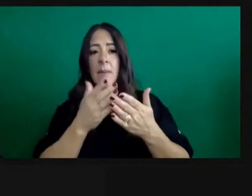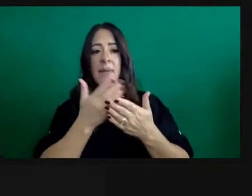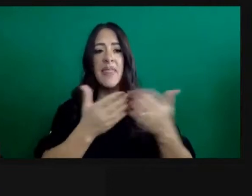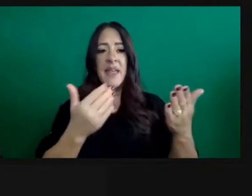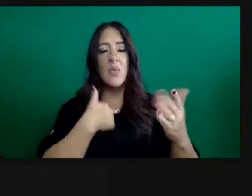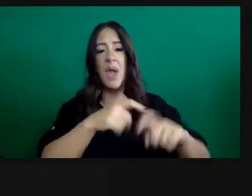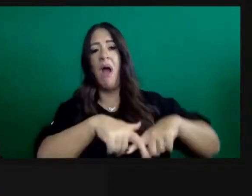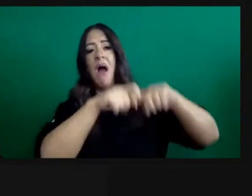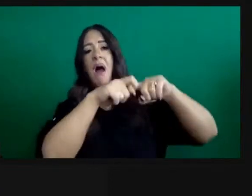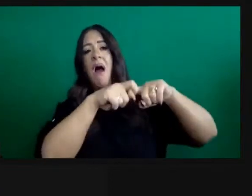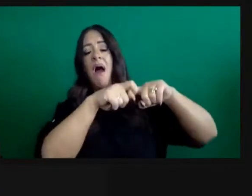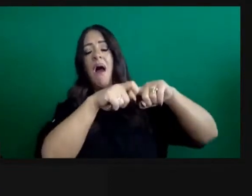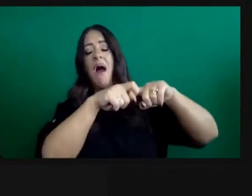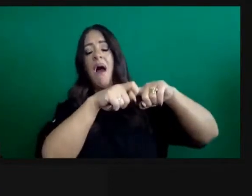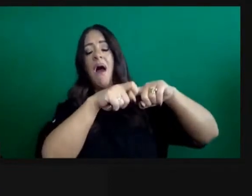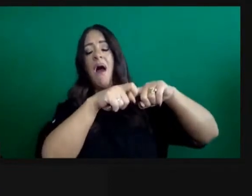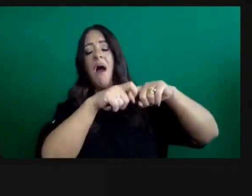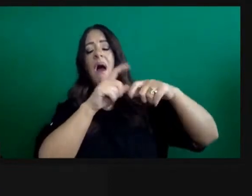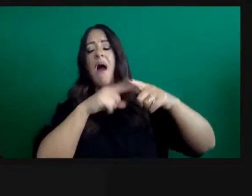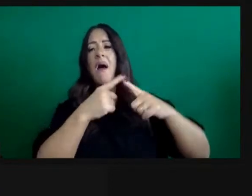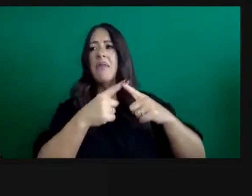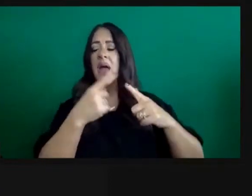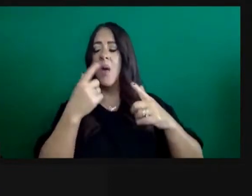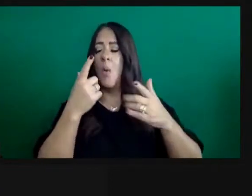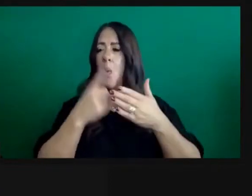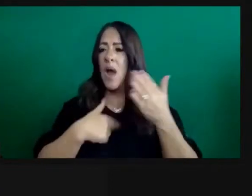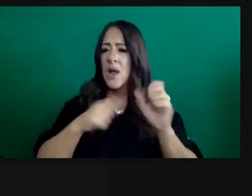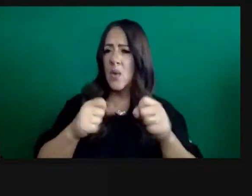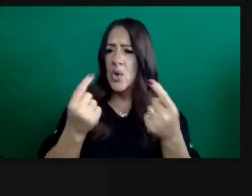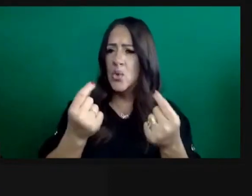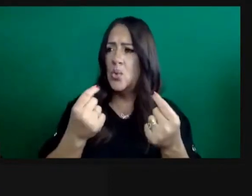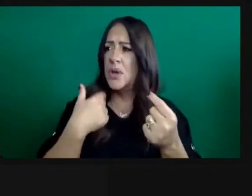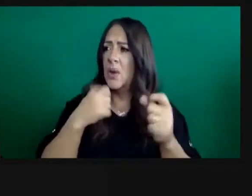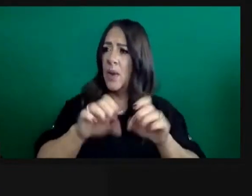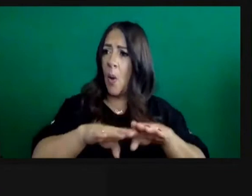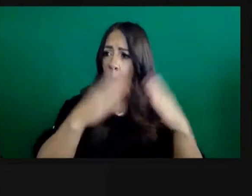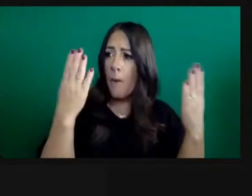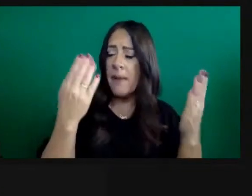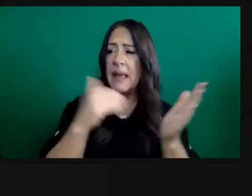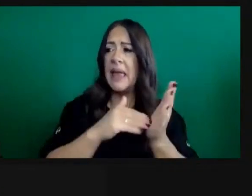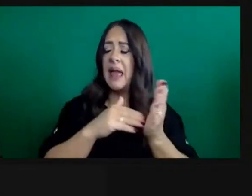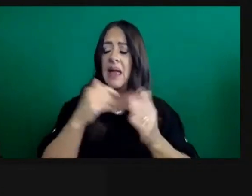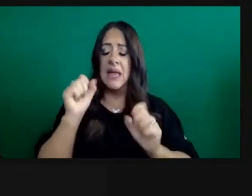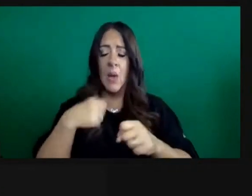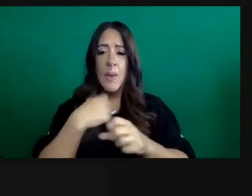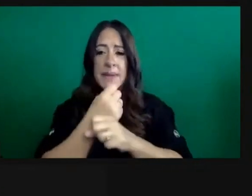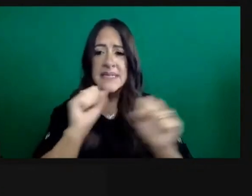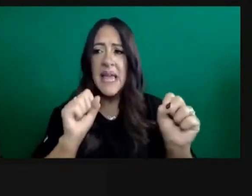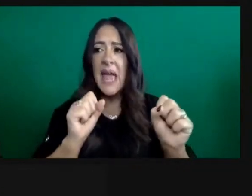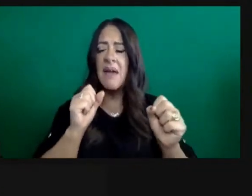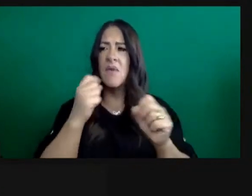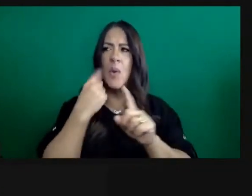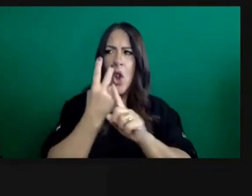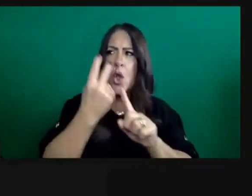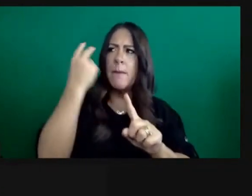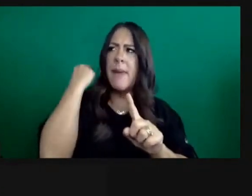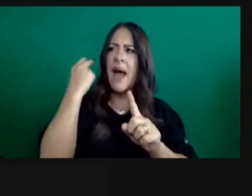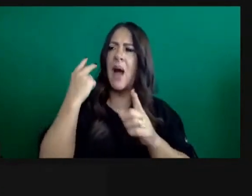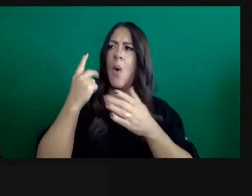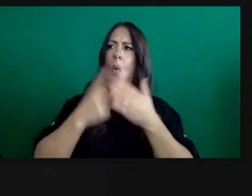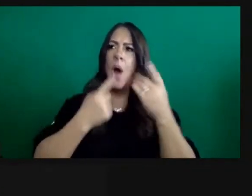time and we start doing those again. How do we do those safely? How do the lessons of the last many months help us do those